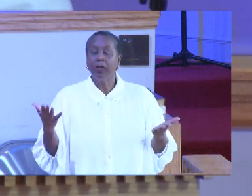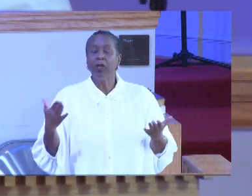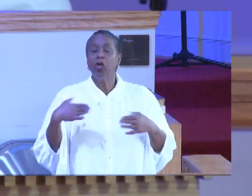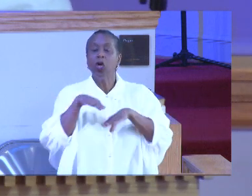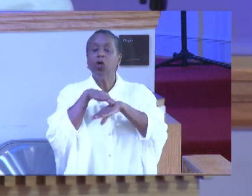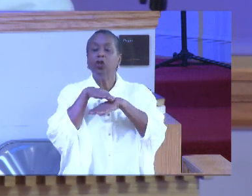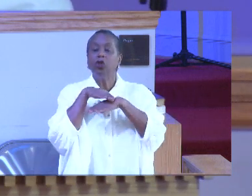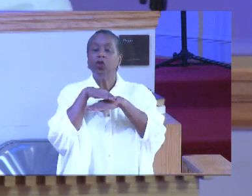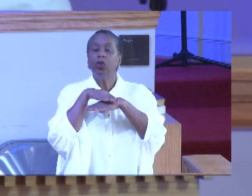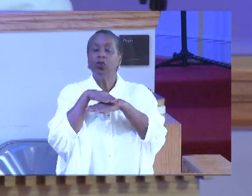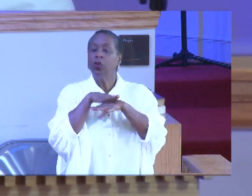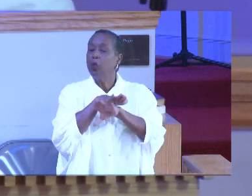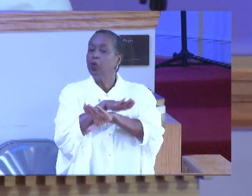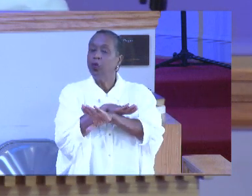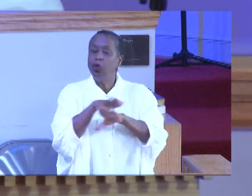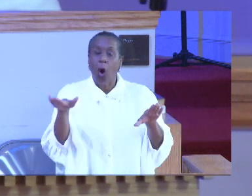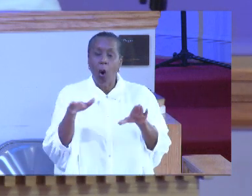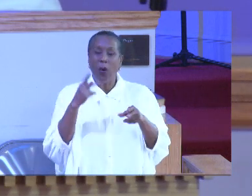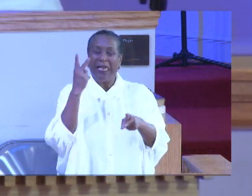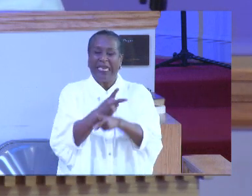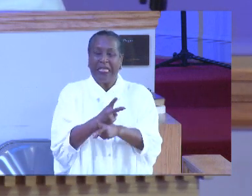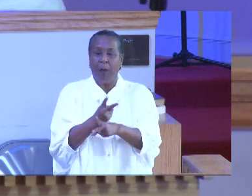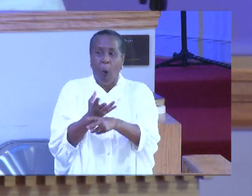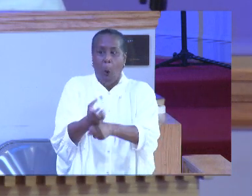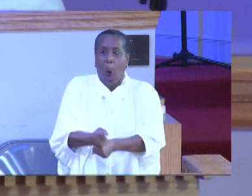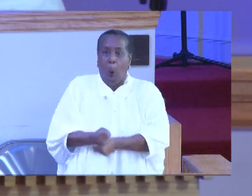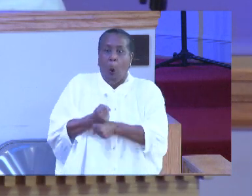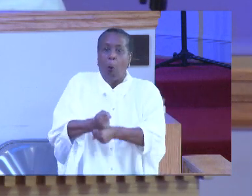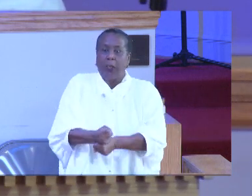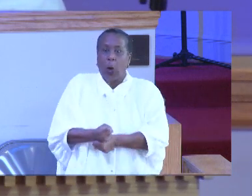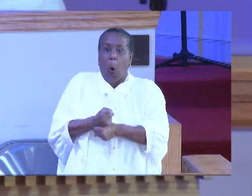keep holding on.